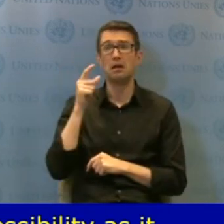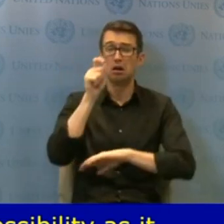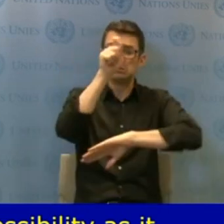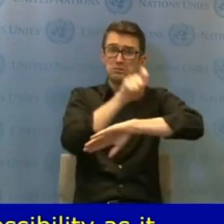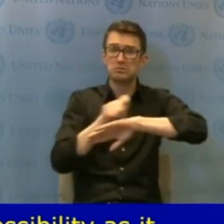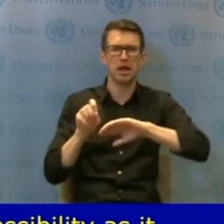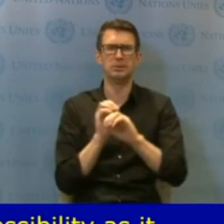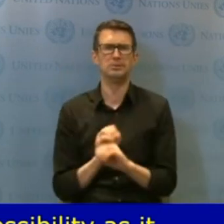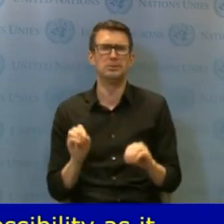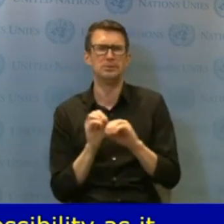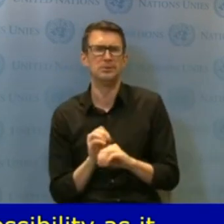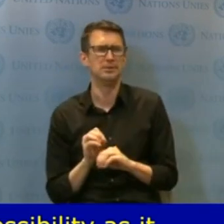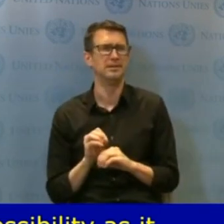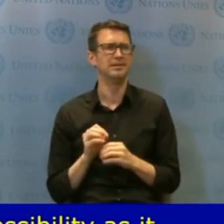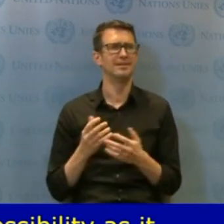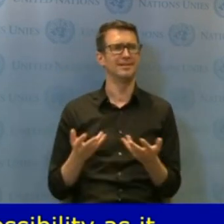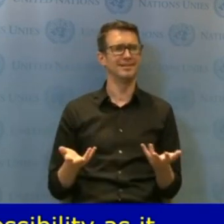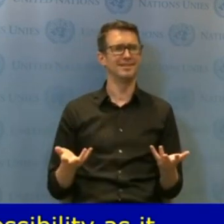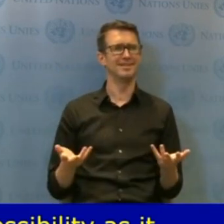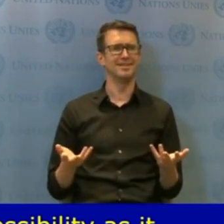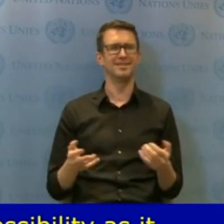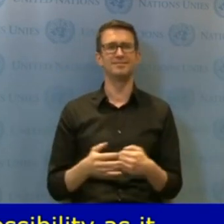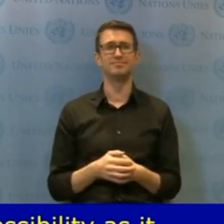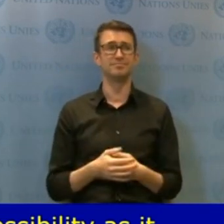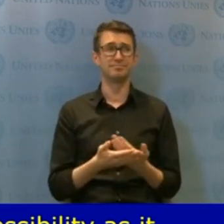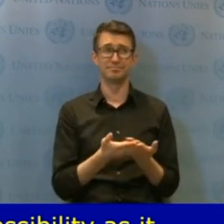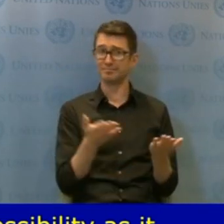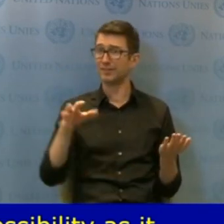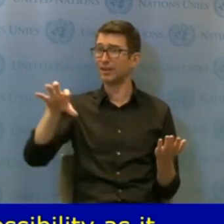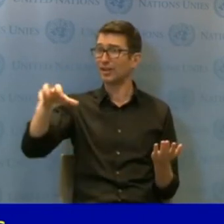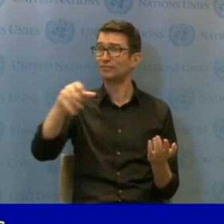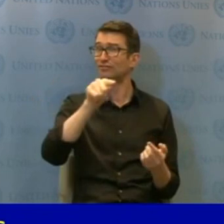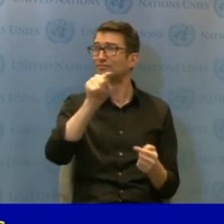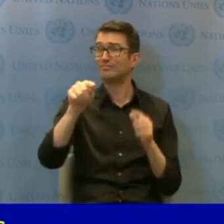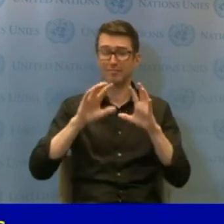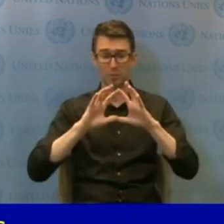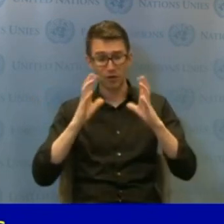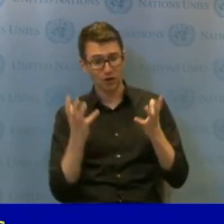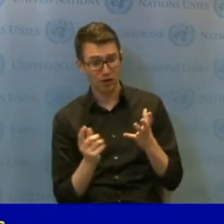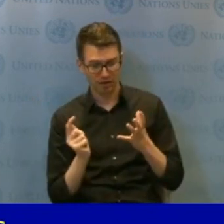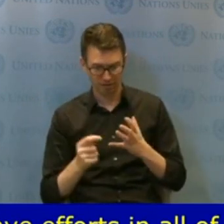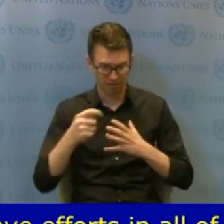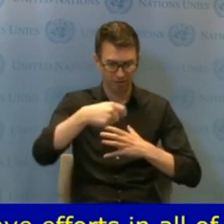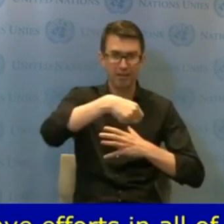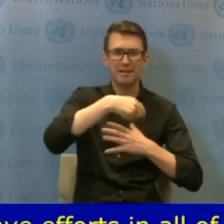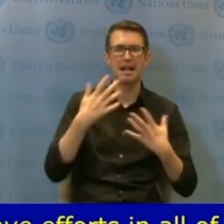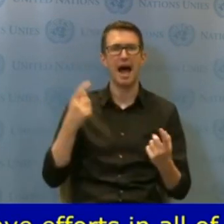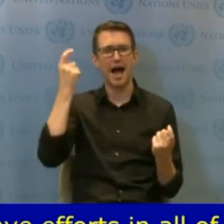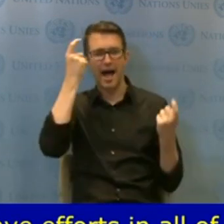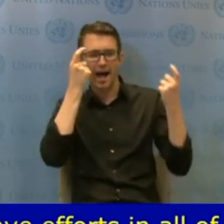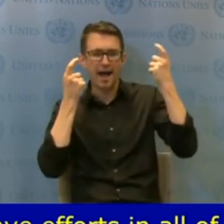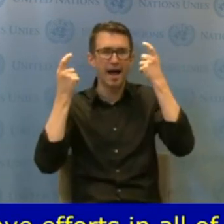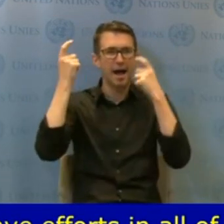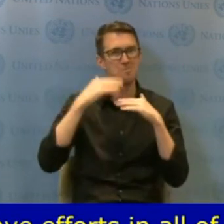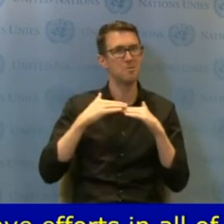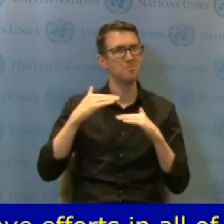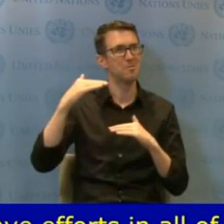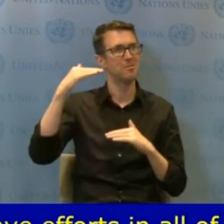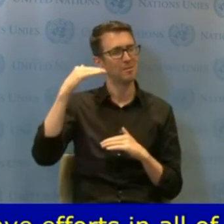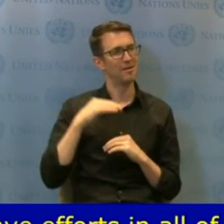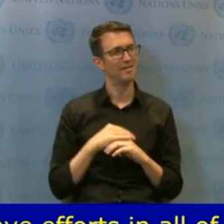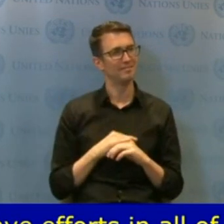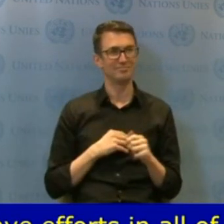world, but there still remains a gap between national commitment and local